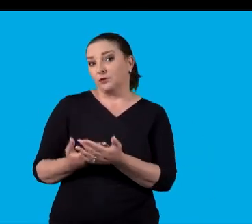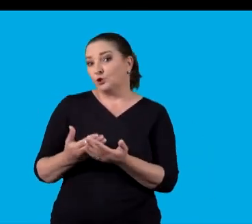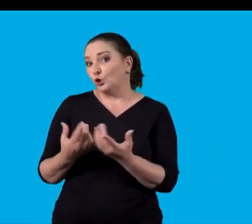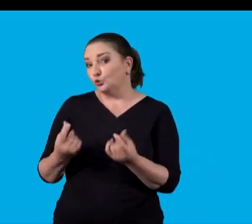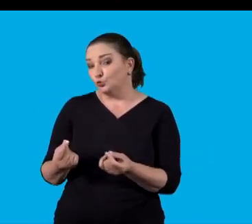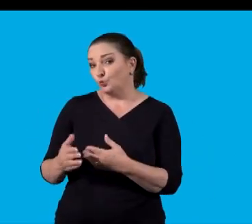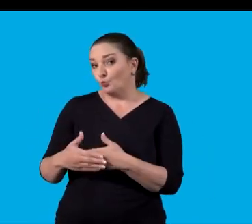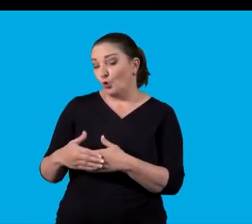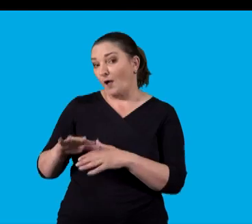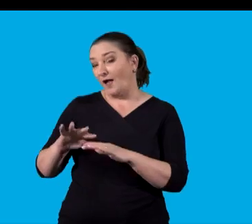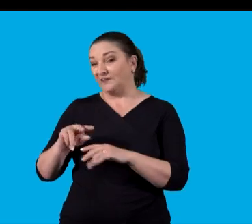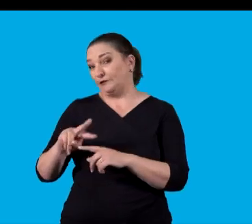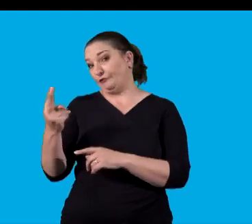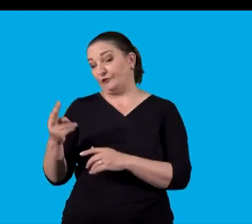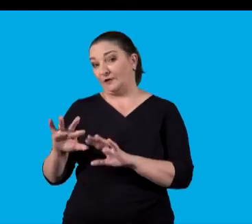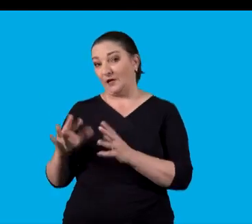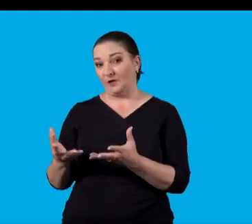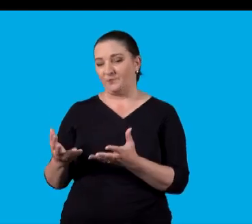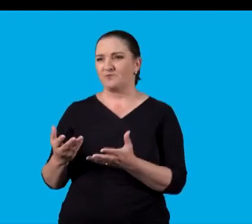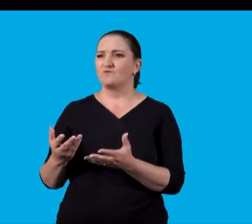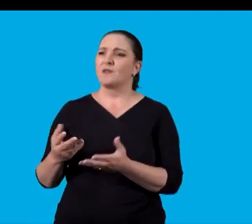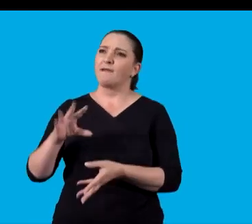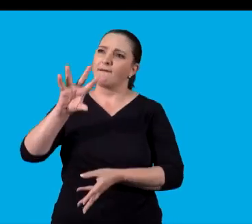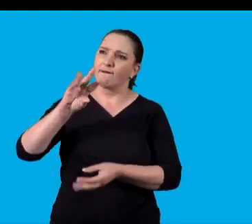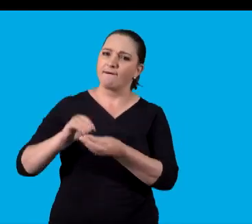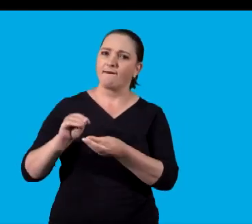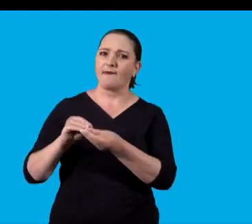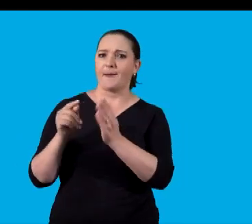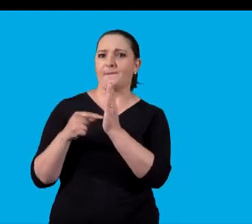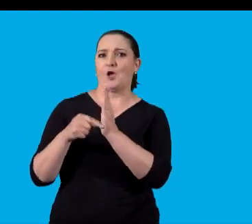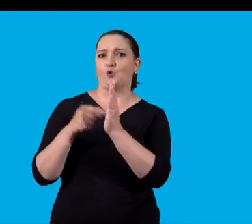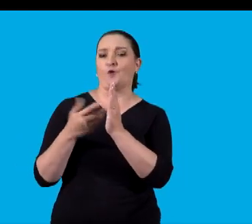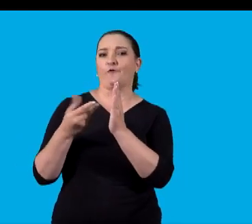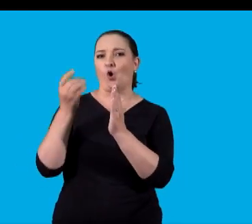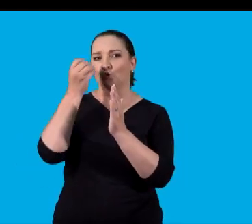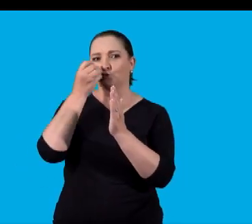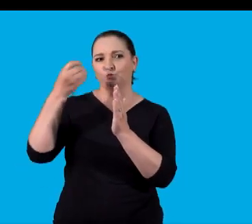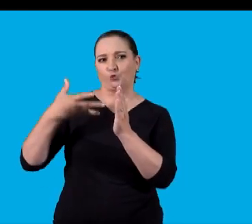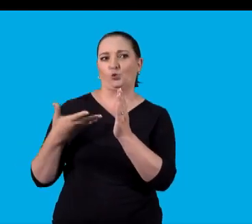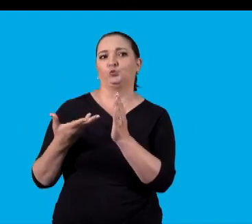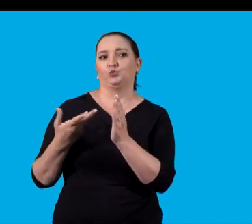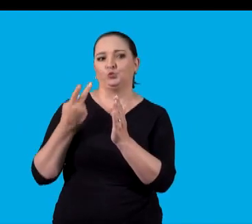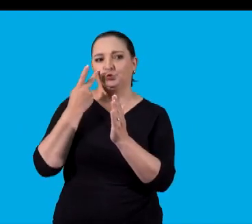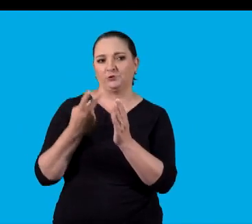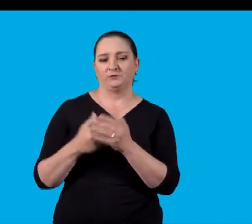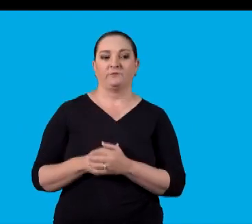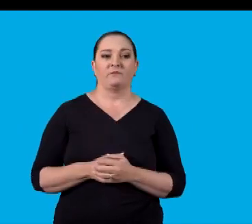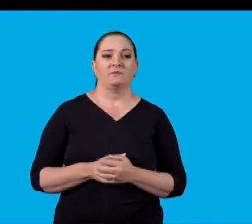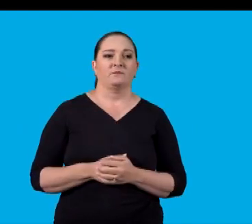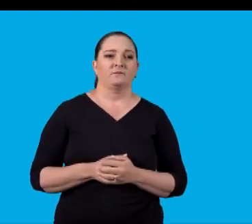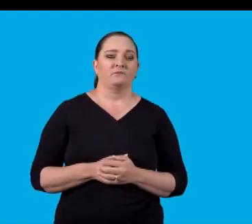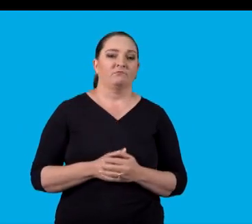done the very same thing again, whereby you could have added your amount that was